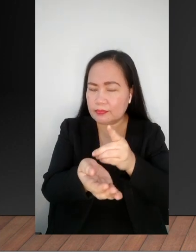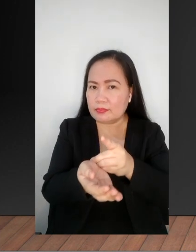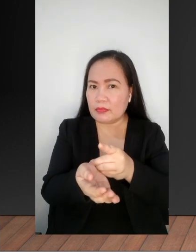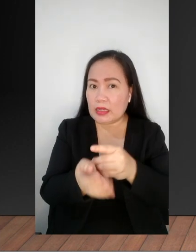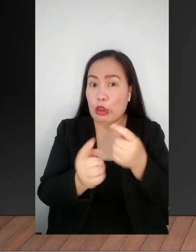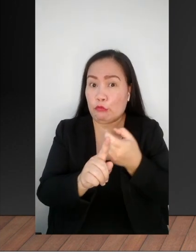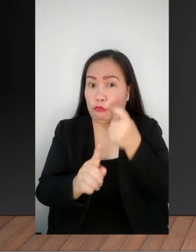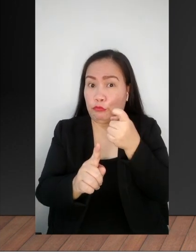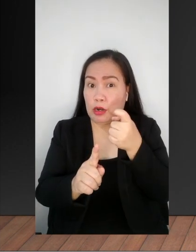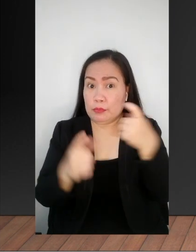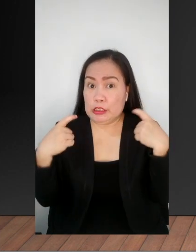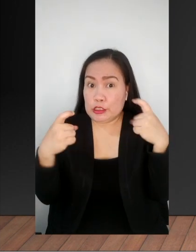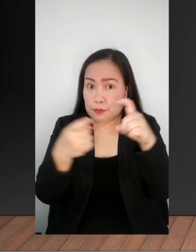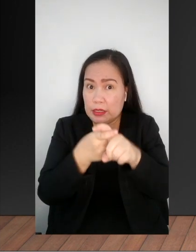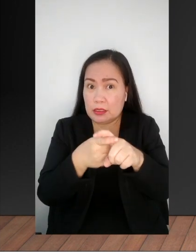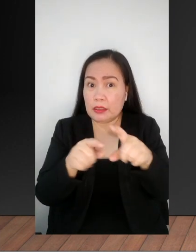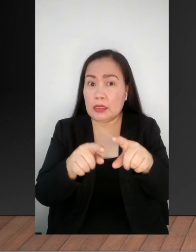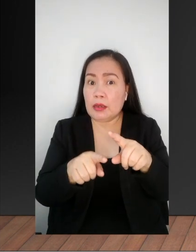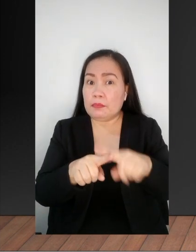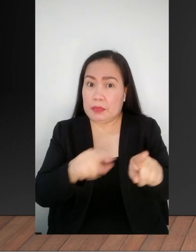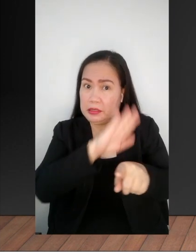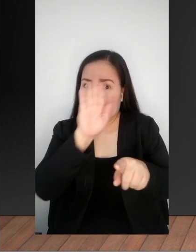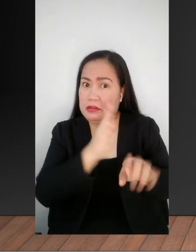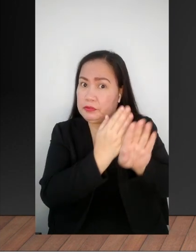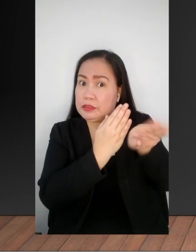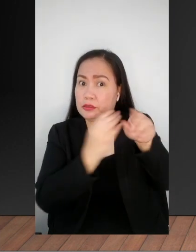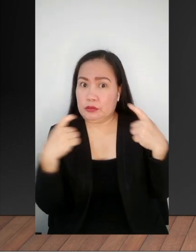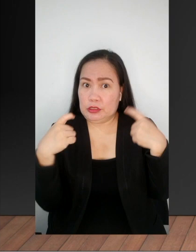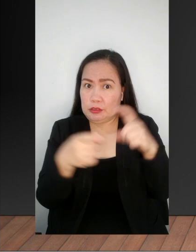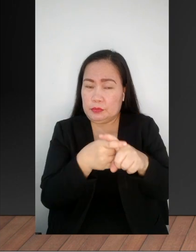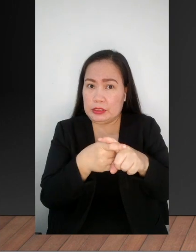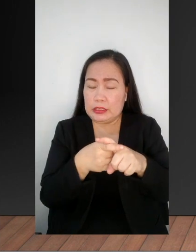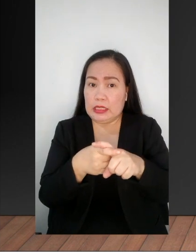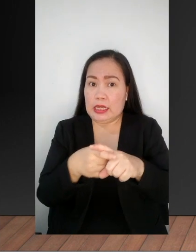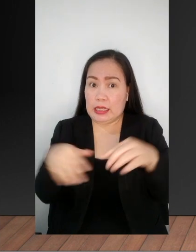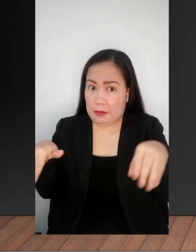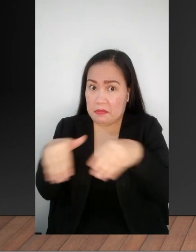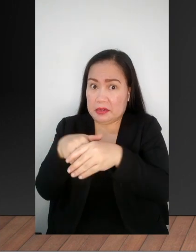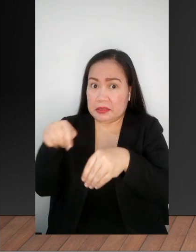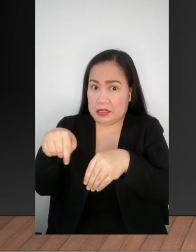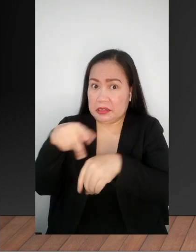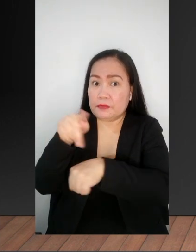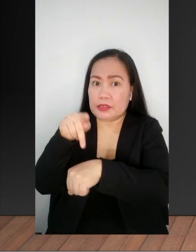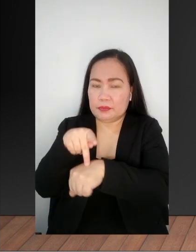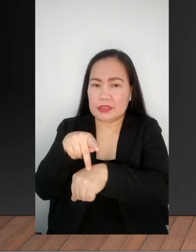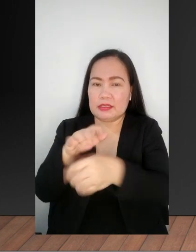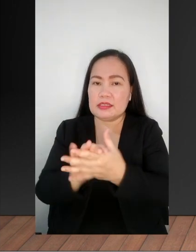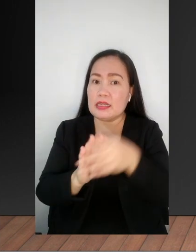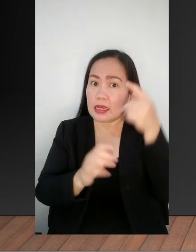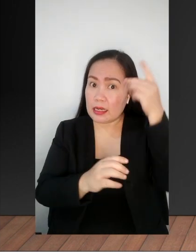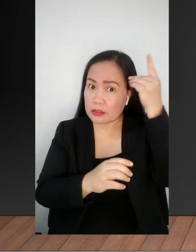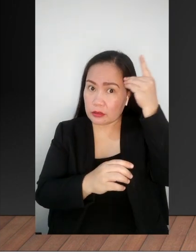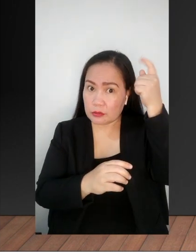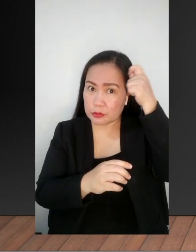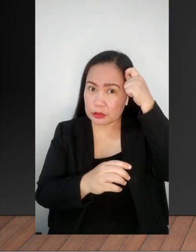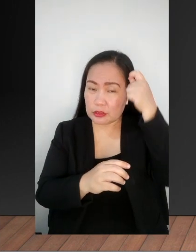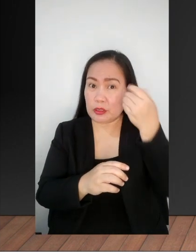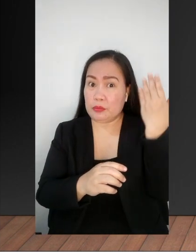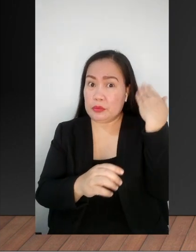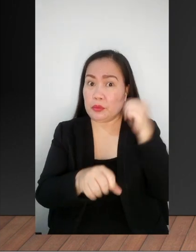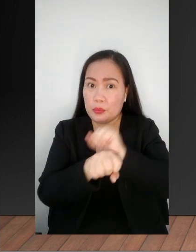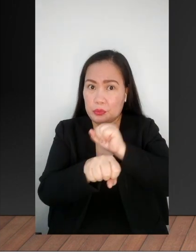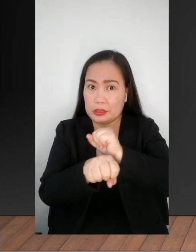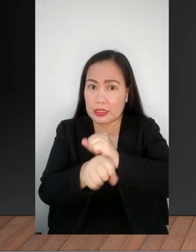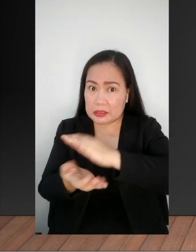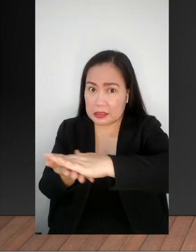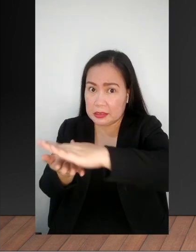He came from Spain but never returned there and got married here. Tiburcio used to be a hospital